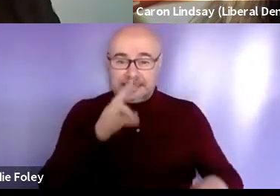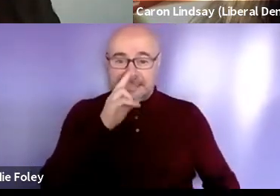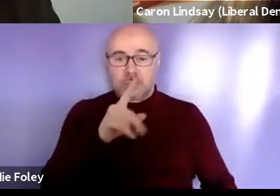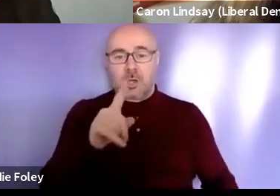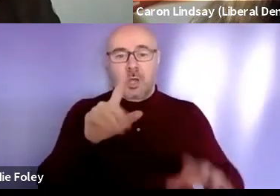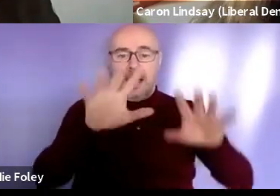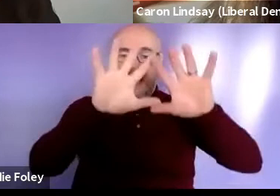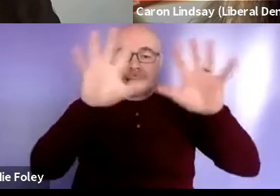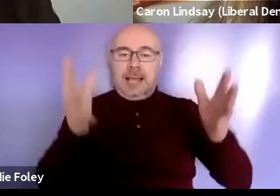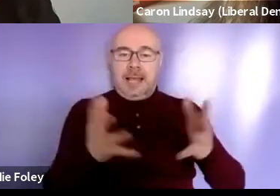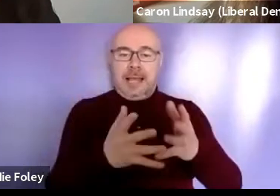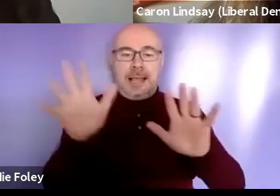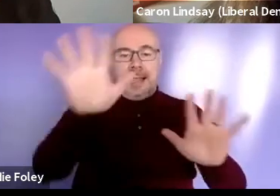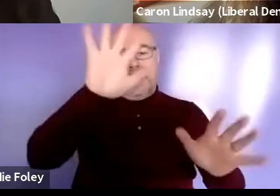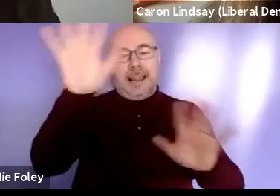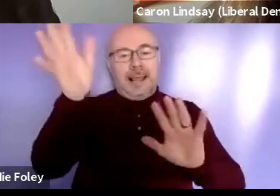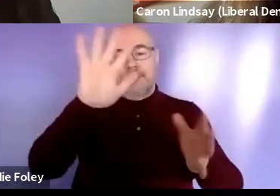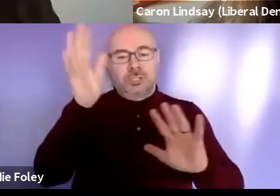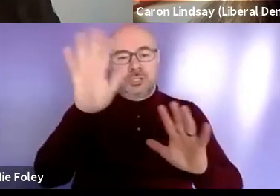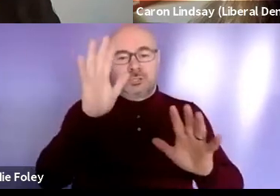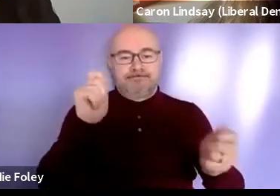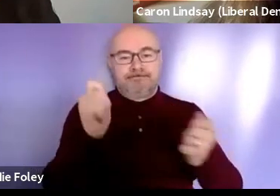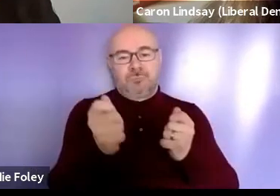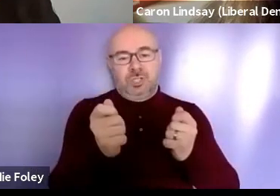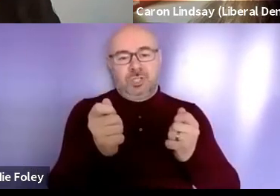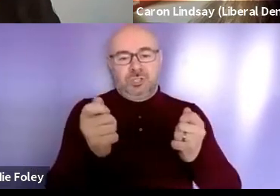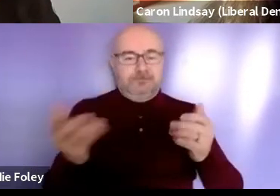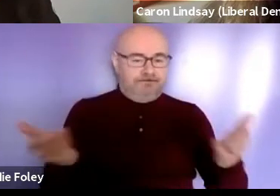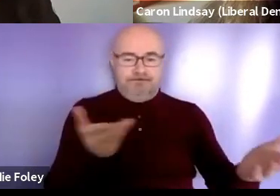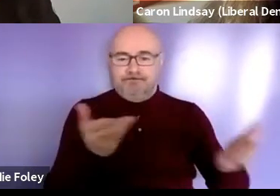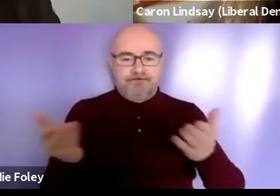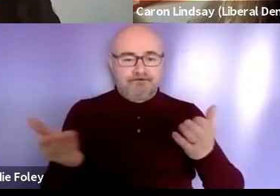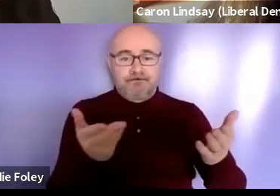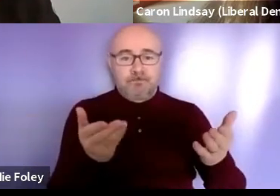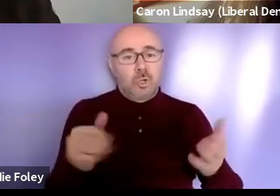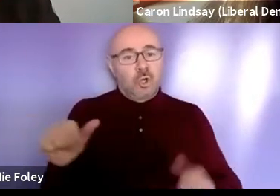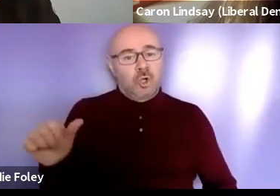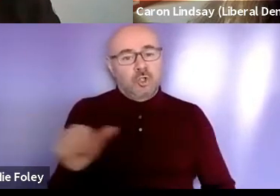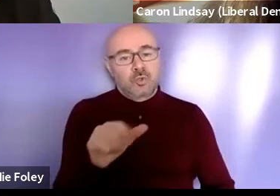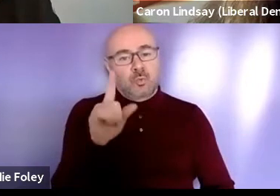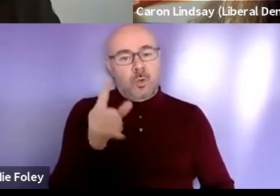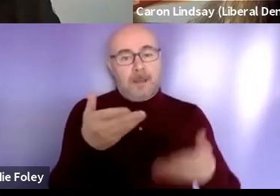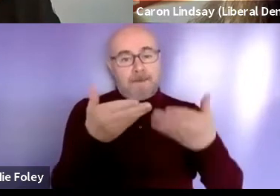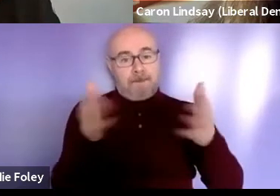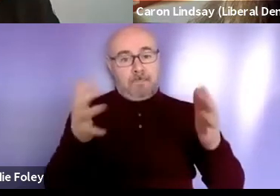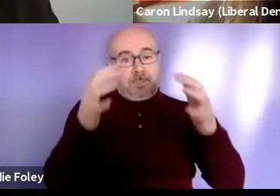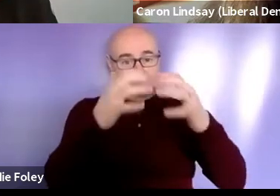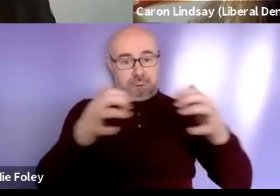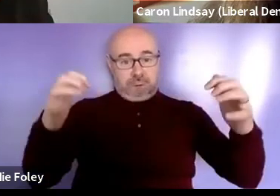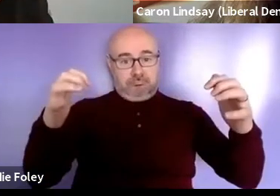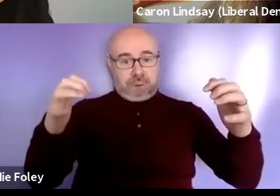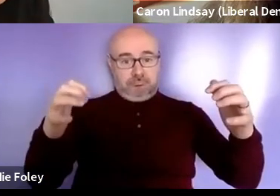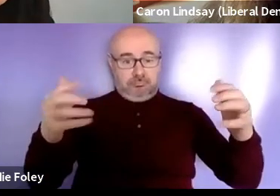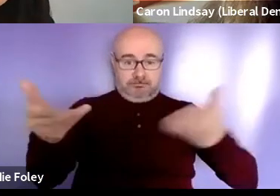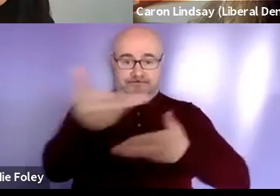citizens assemblies on climate. There's no reason we can't have citizens assemblies to talk about issues that face disabled